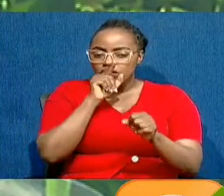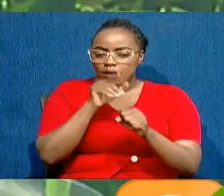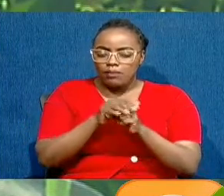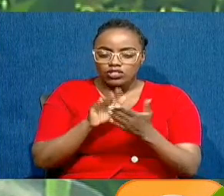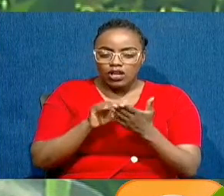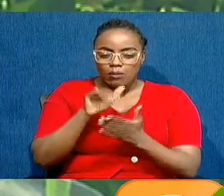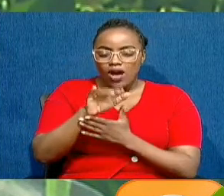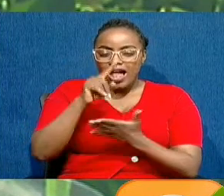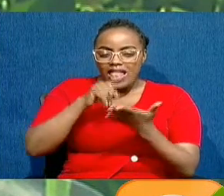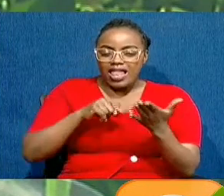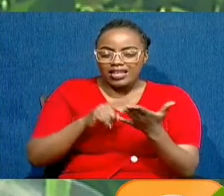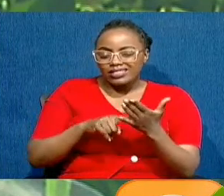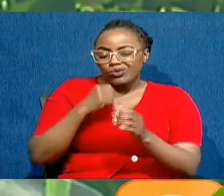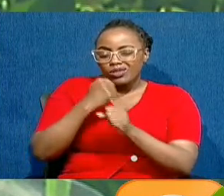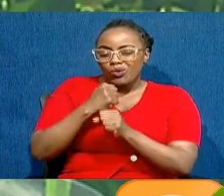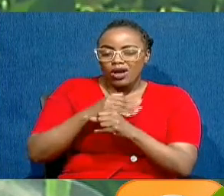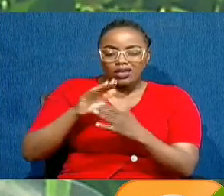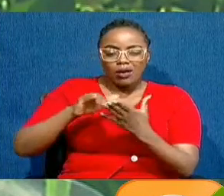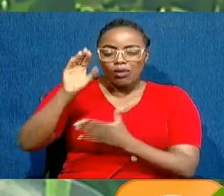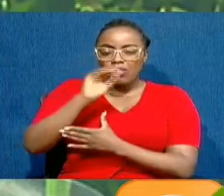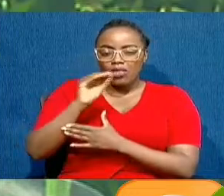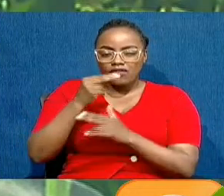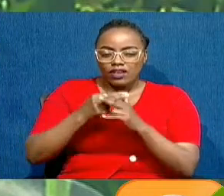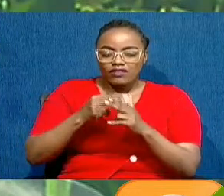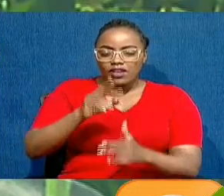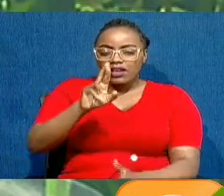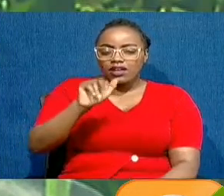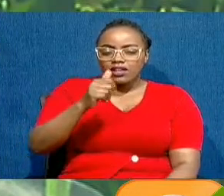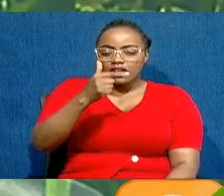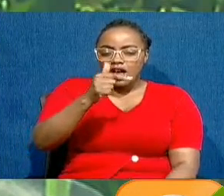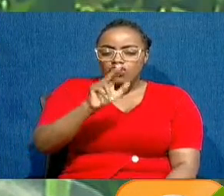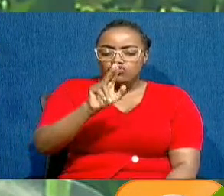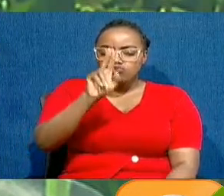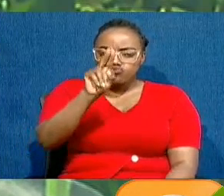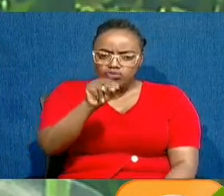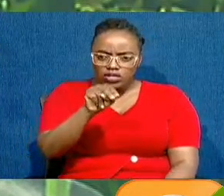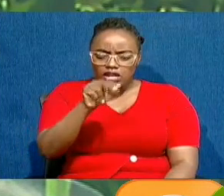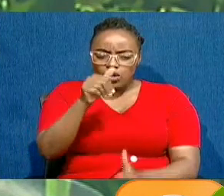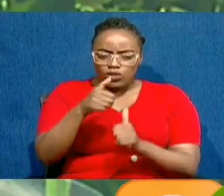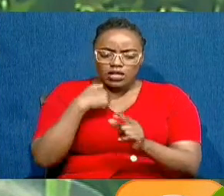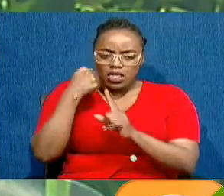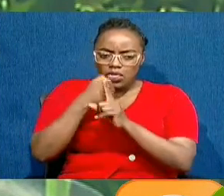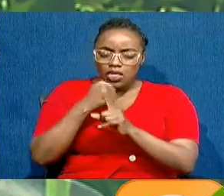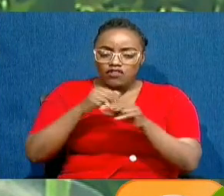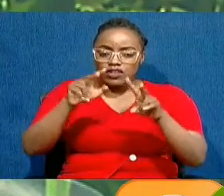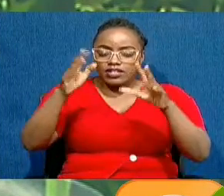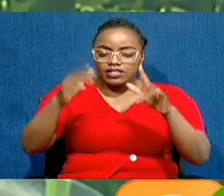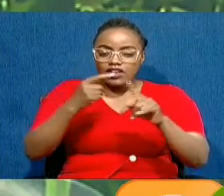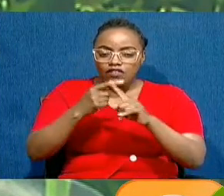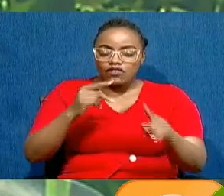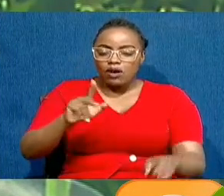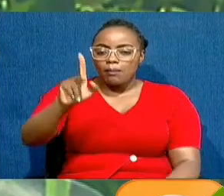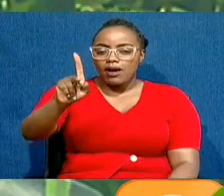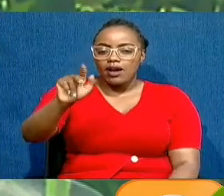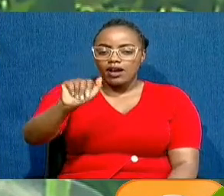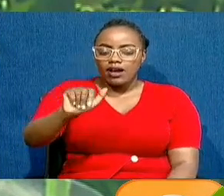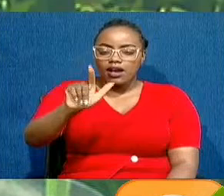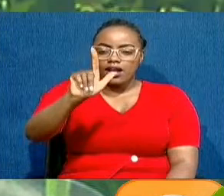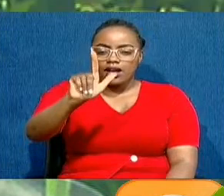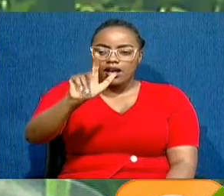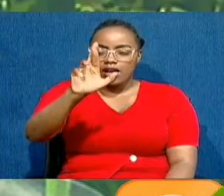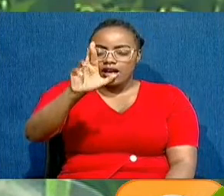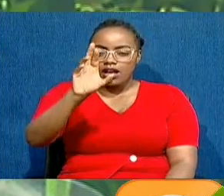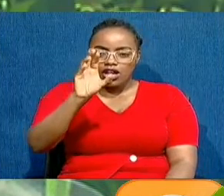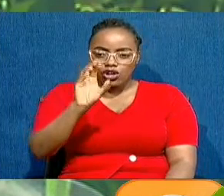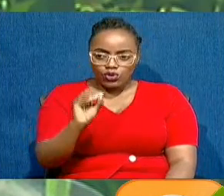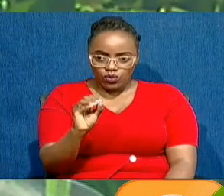more rice with less effort. It's called the Ratoon technology, and it's being championed by researchers from the Kenya Agricultural and